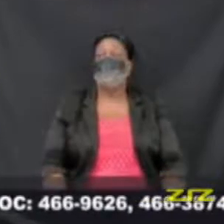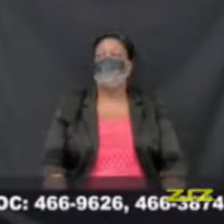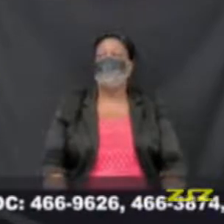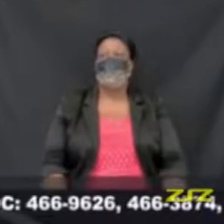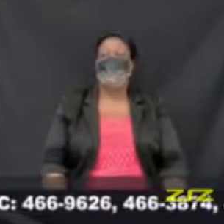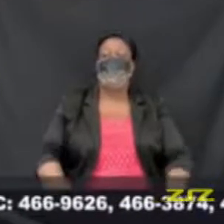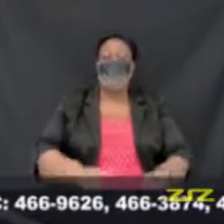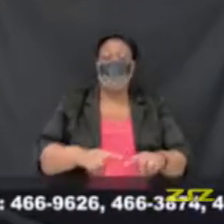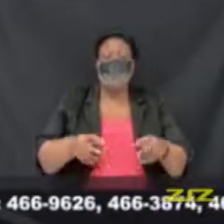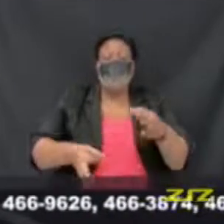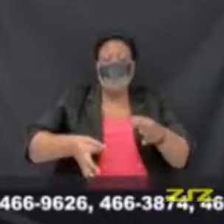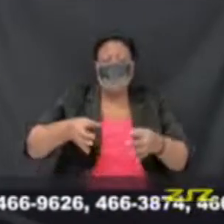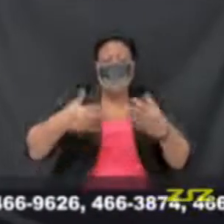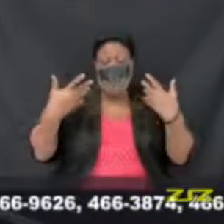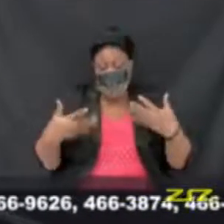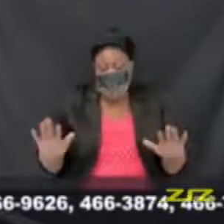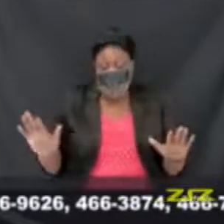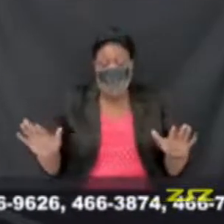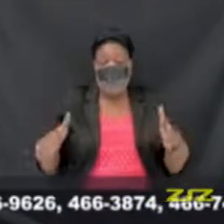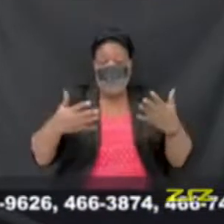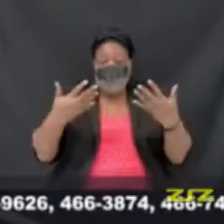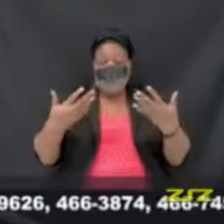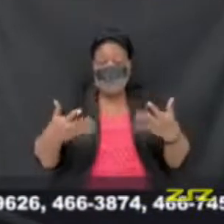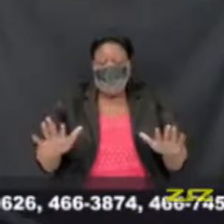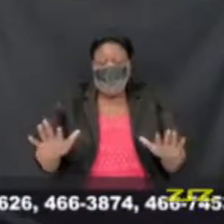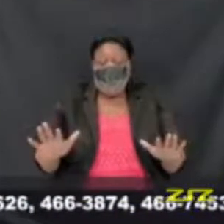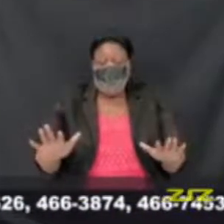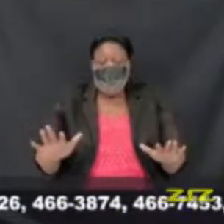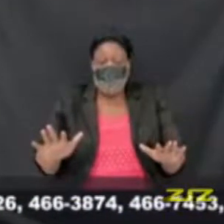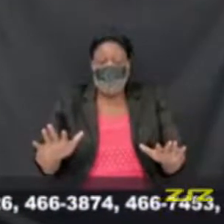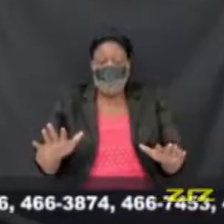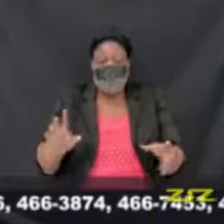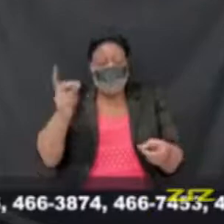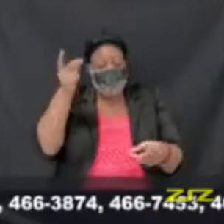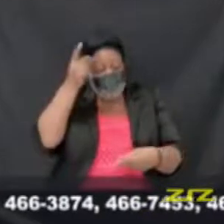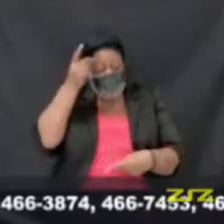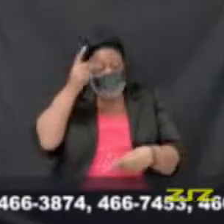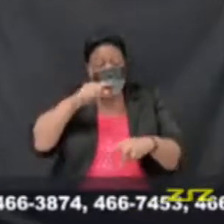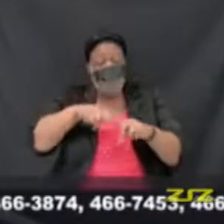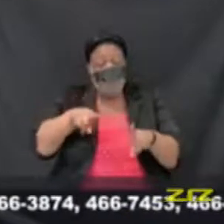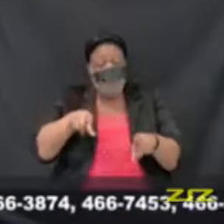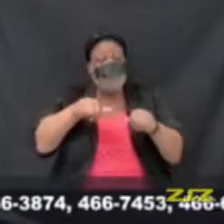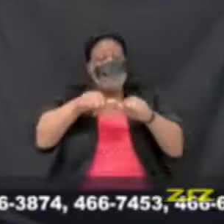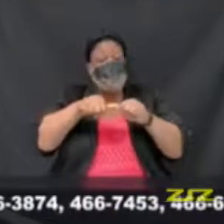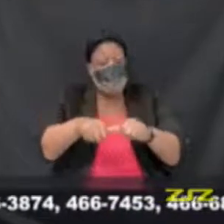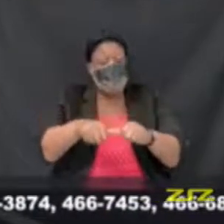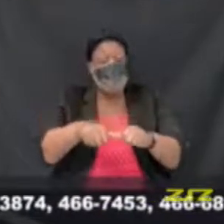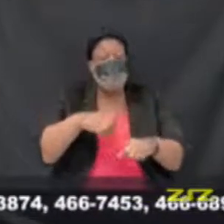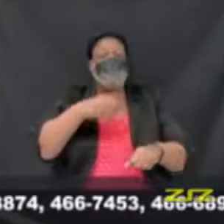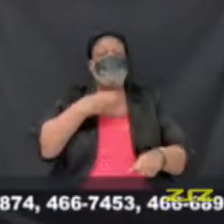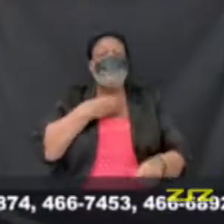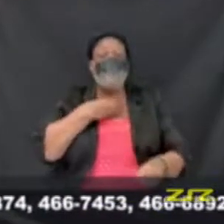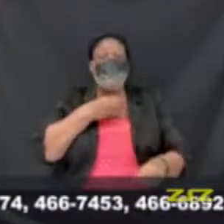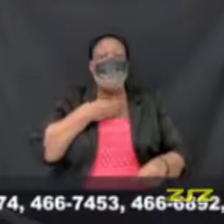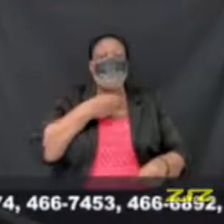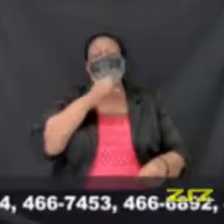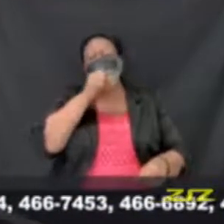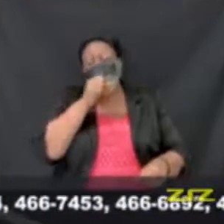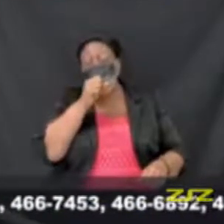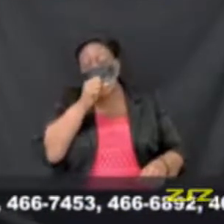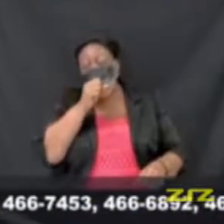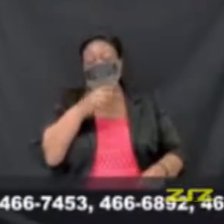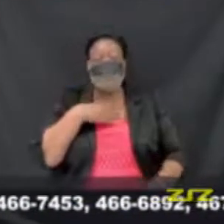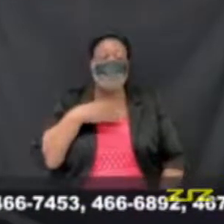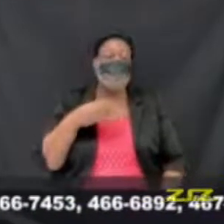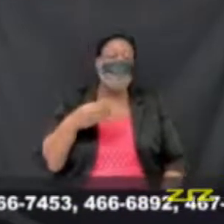no active viral multiplication within their body. And so if you are someone out there with